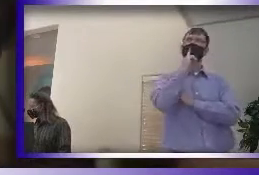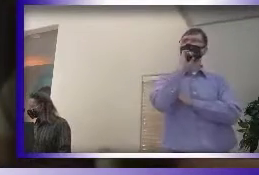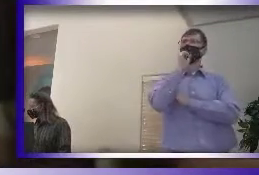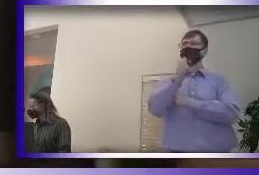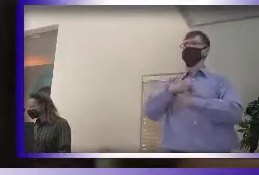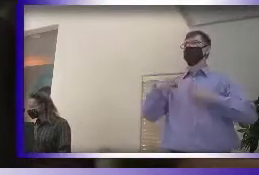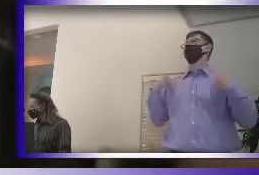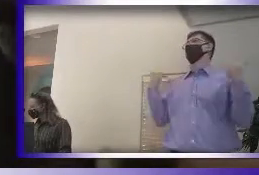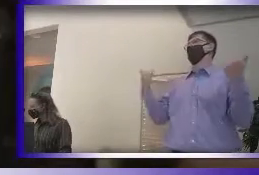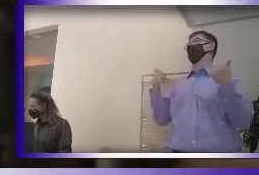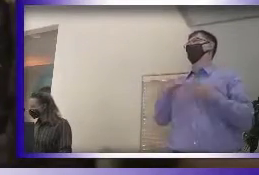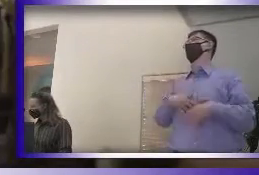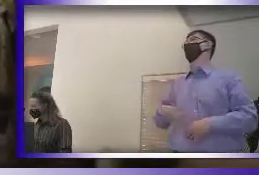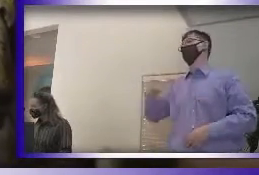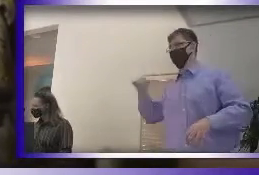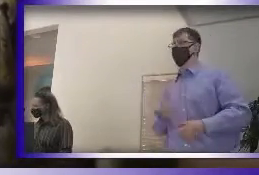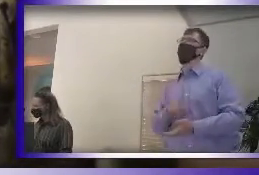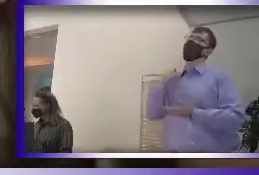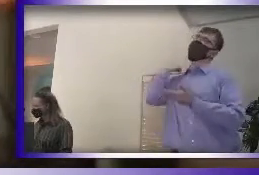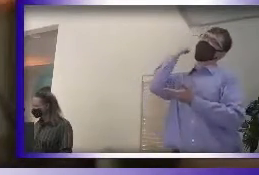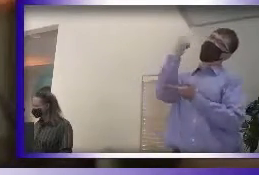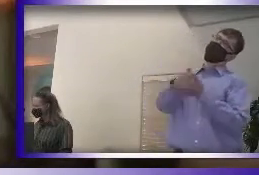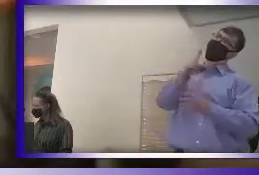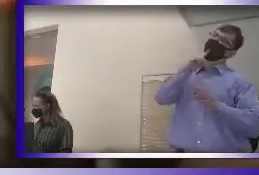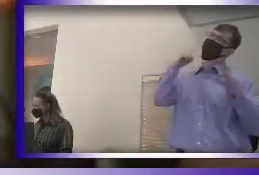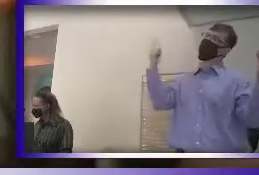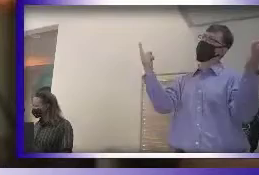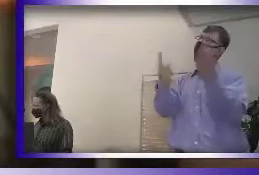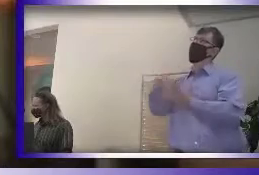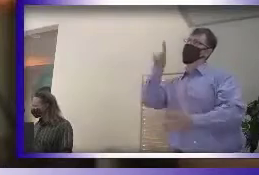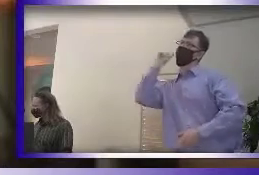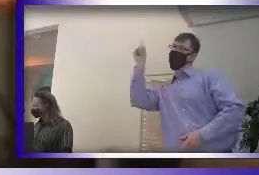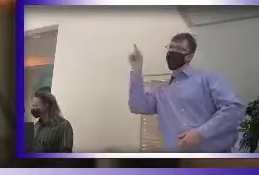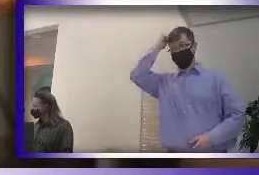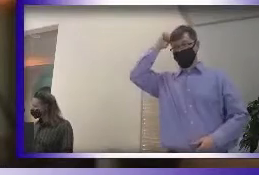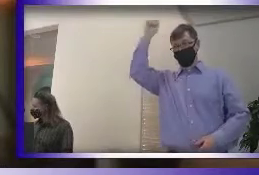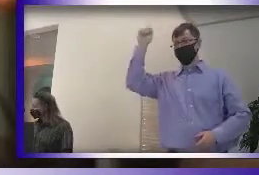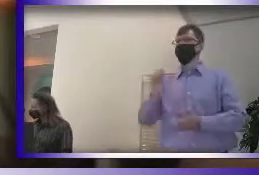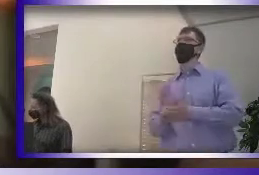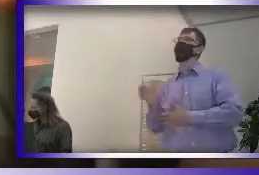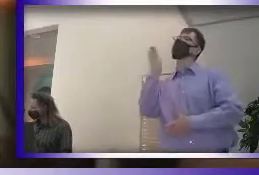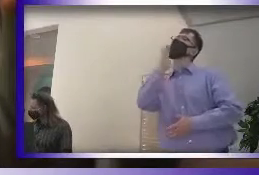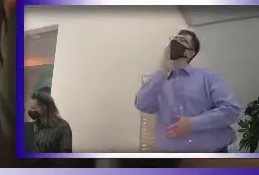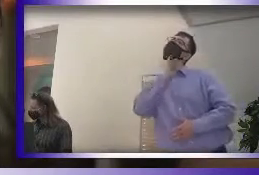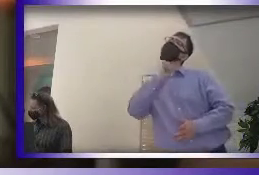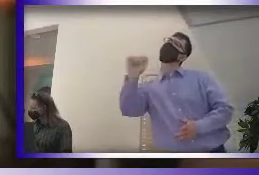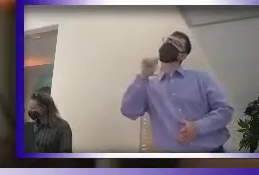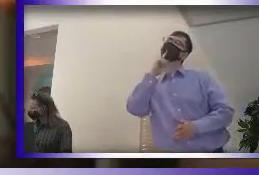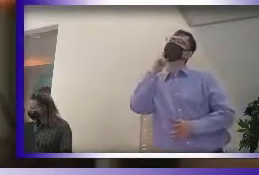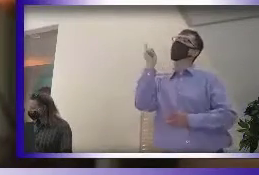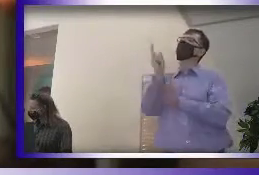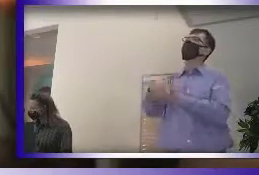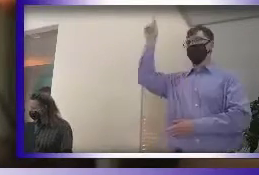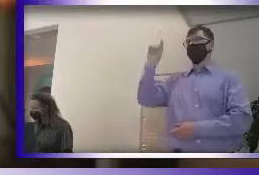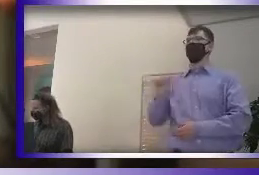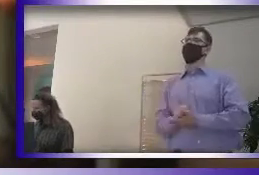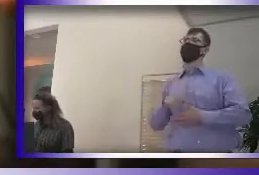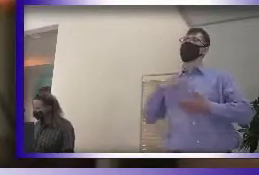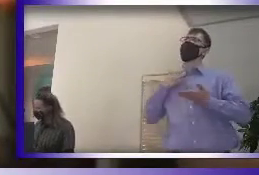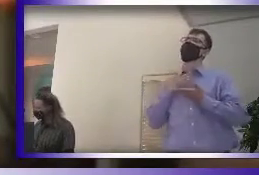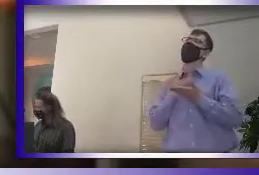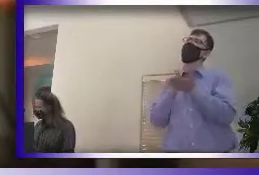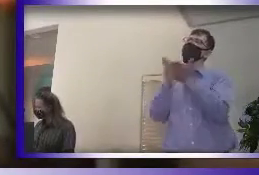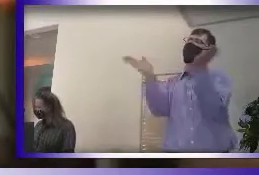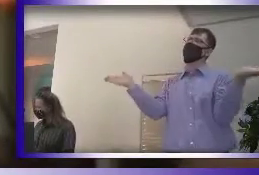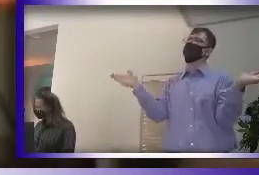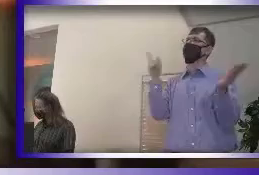is already perfect. And it is the divine within each and every one of us that has the power and is